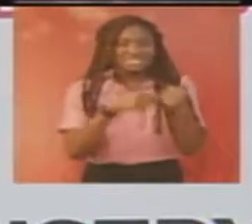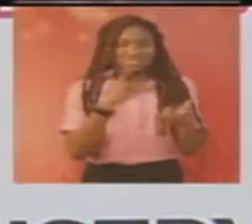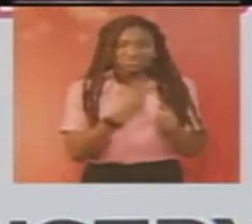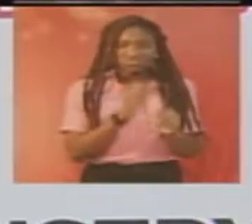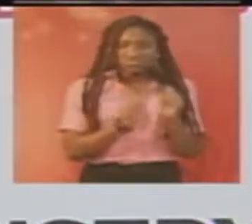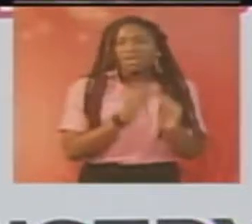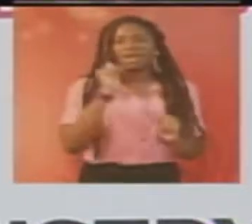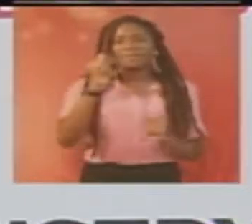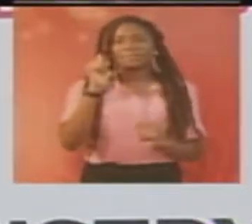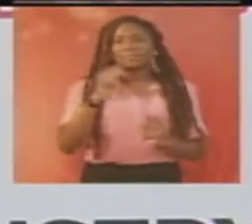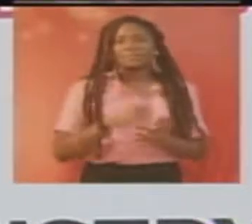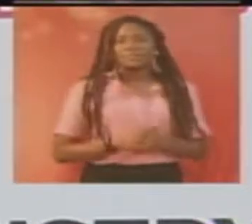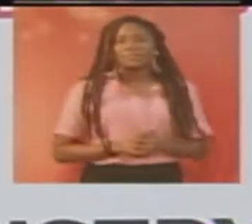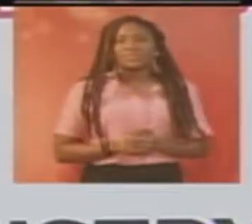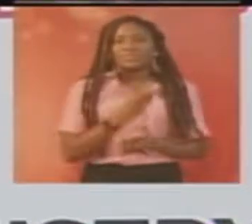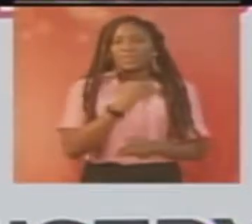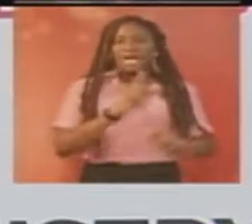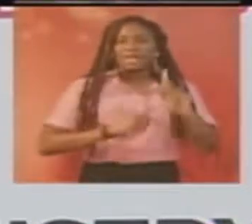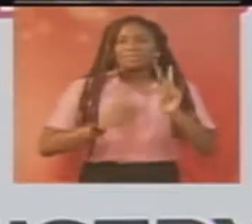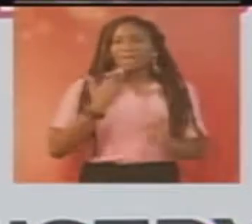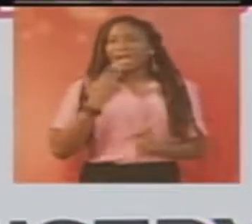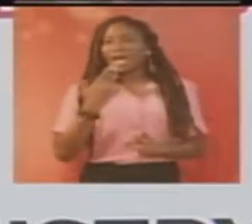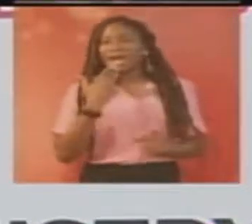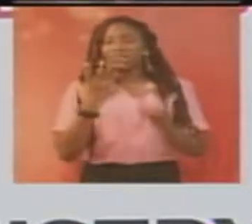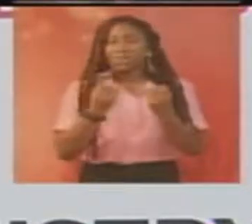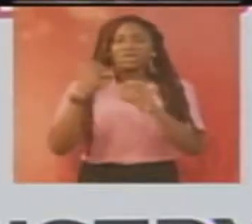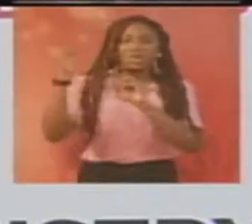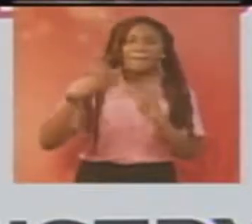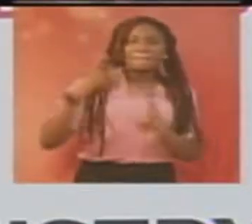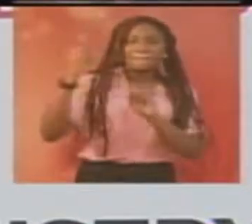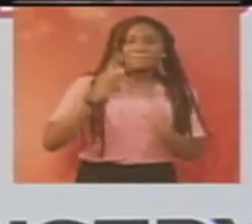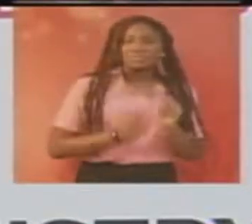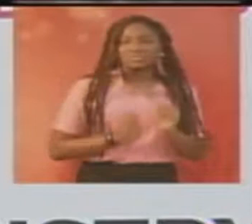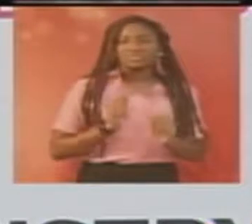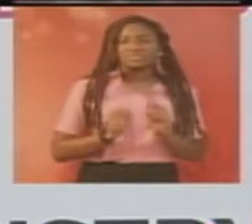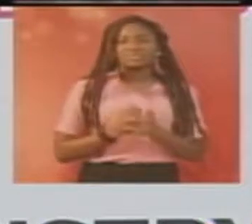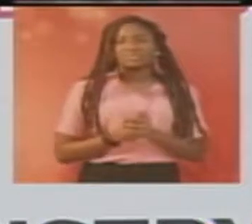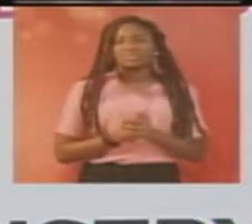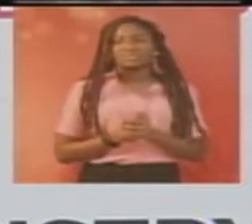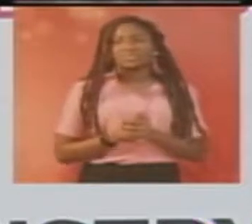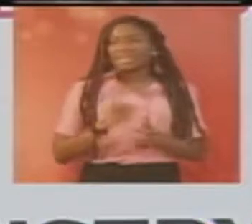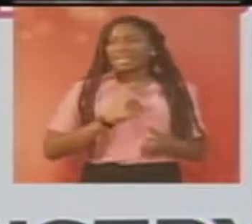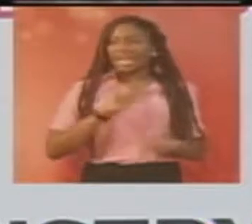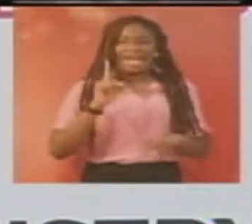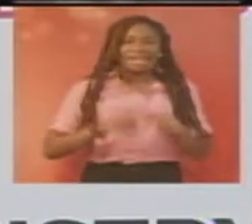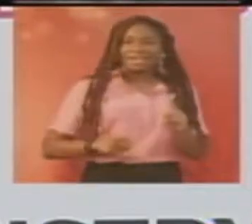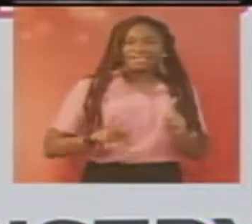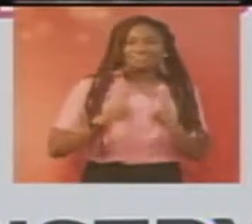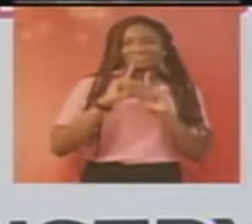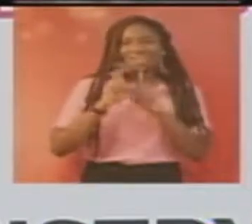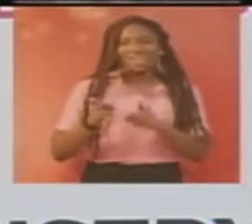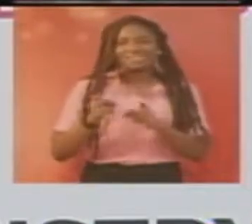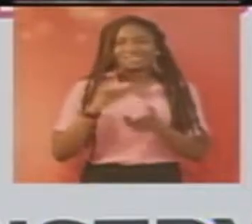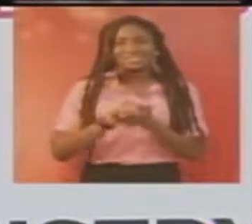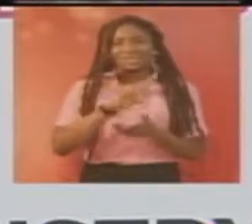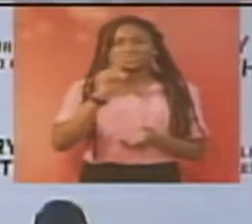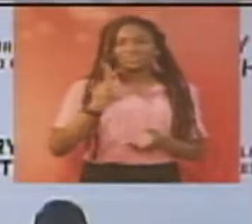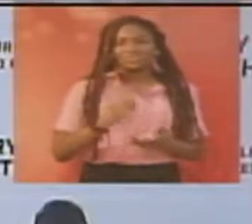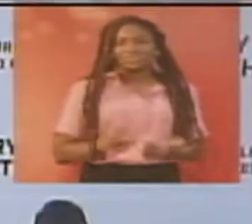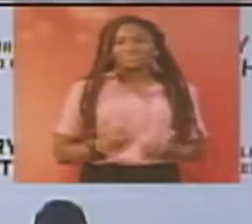the increase in requests for exemptions fall outside the remit of the ministry and will not be questions that I will be able to answer at this point in time.